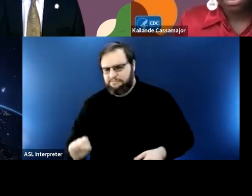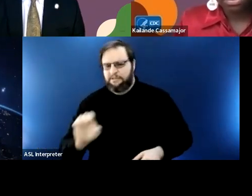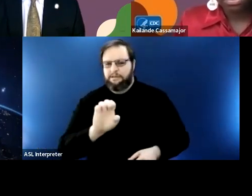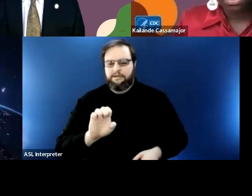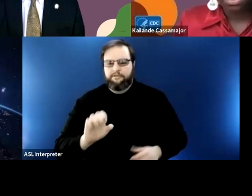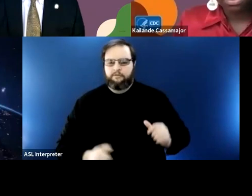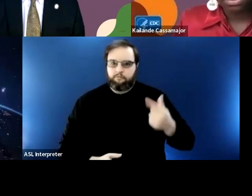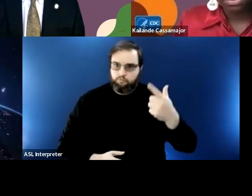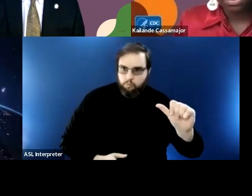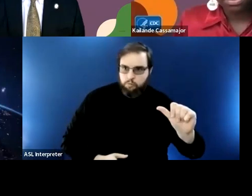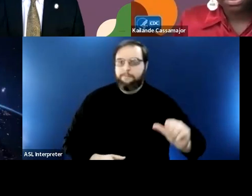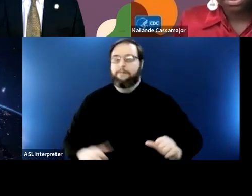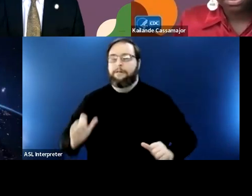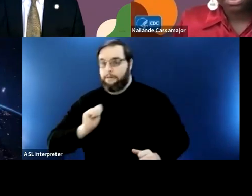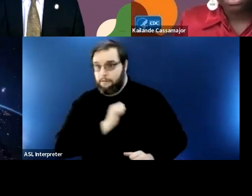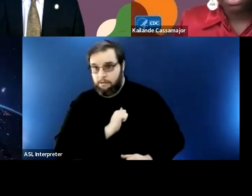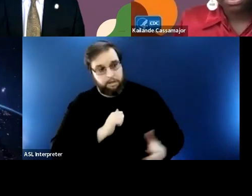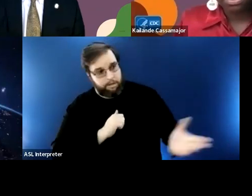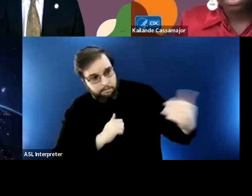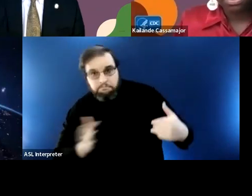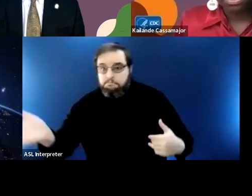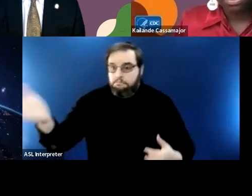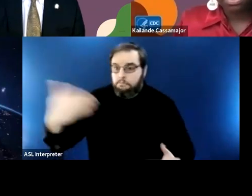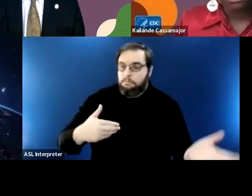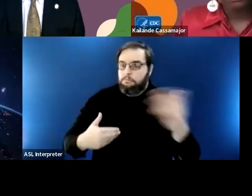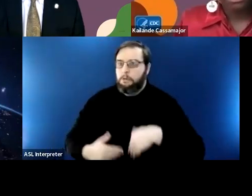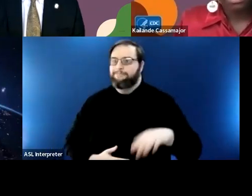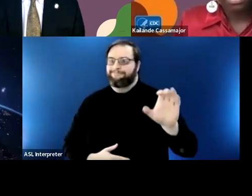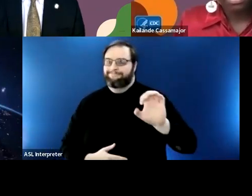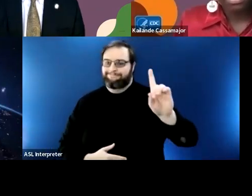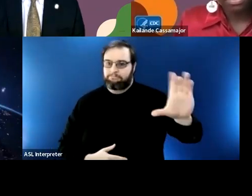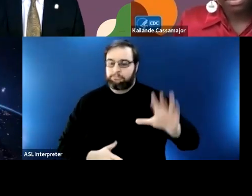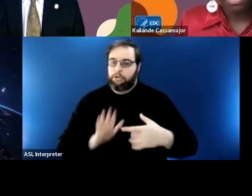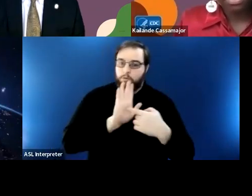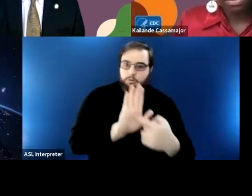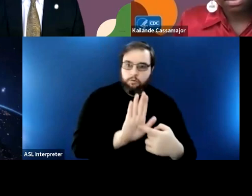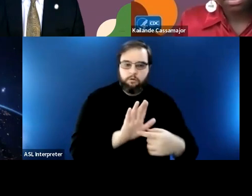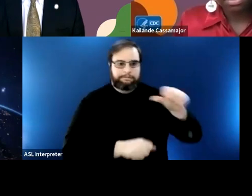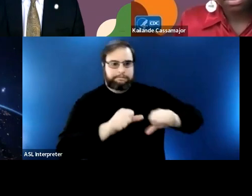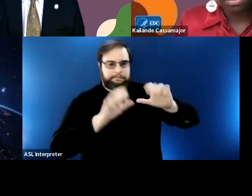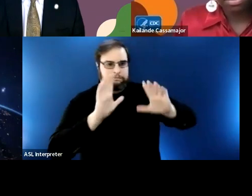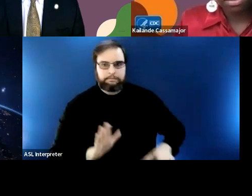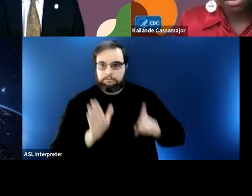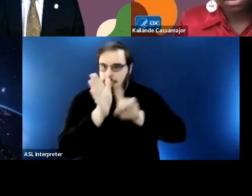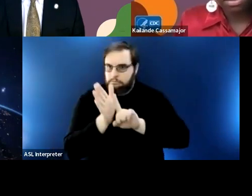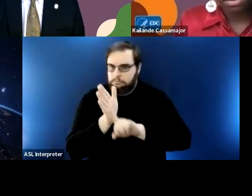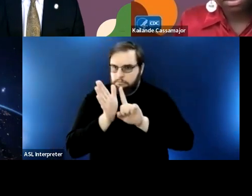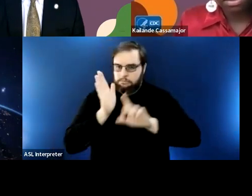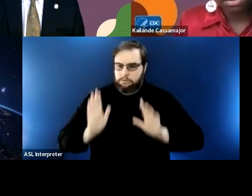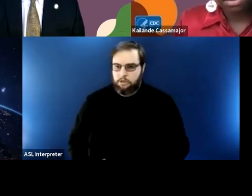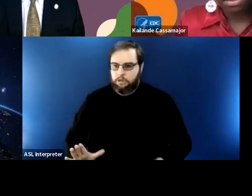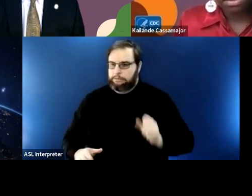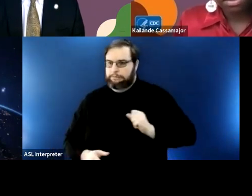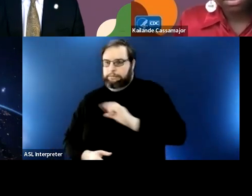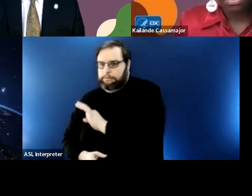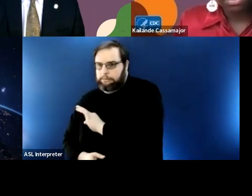onto the campus at the CDC, and showing them scientists and researchers and staff